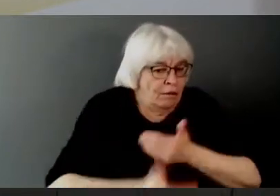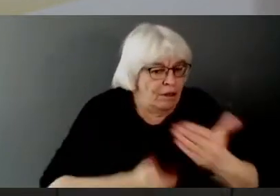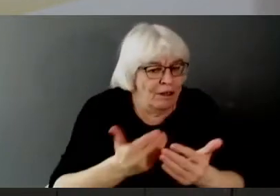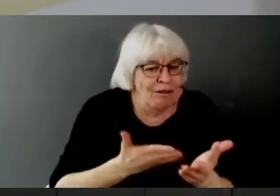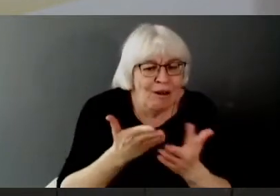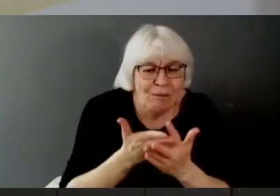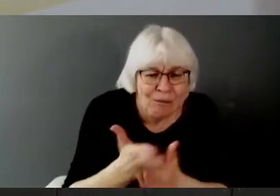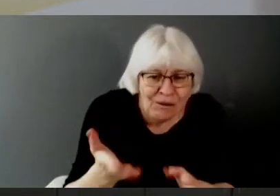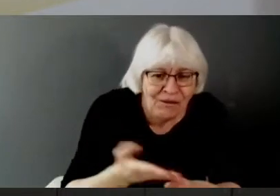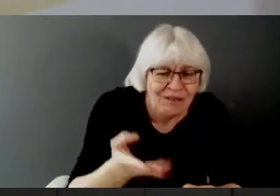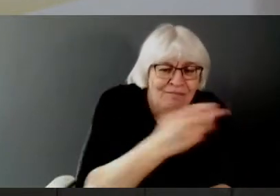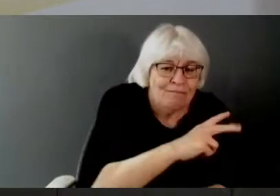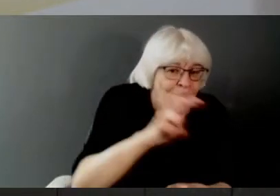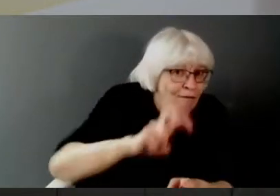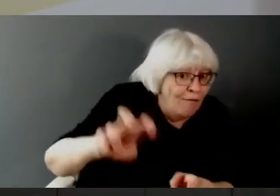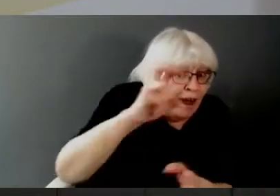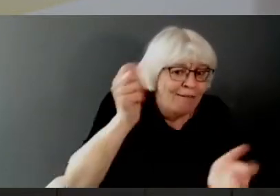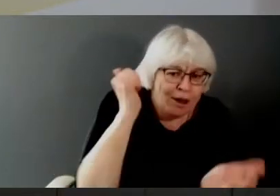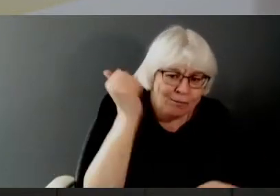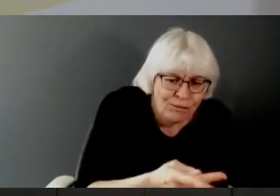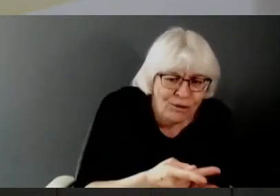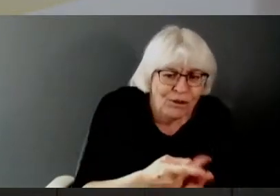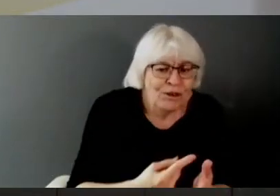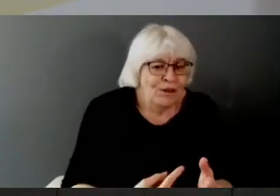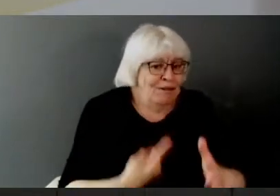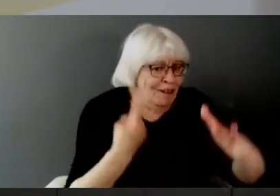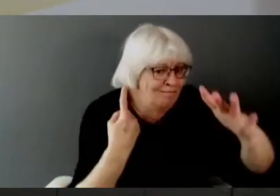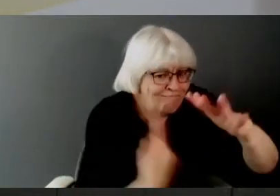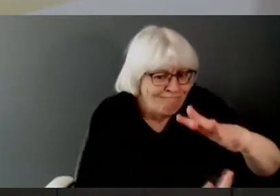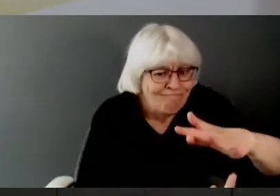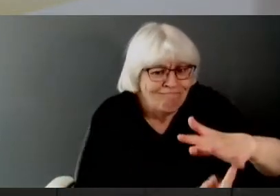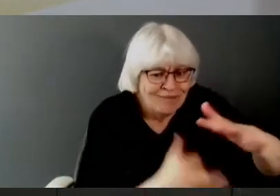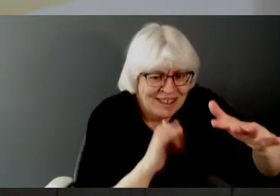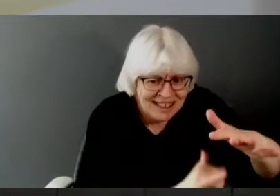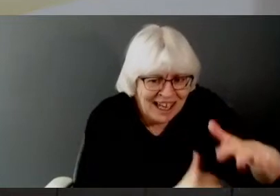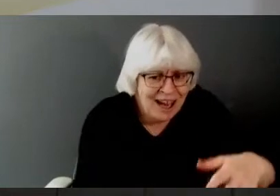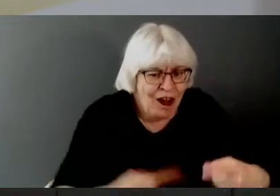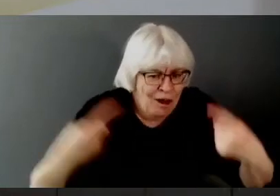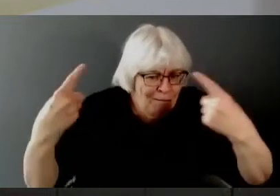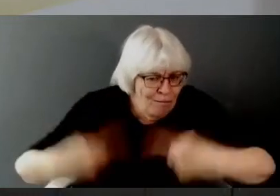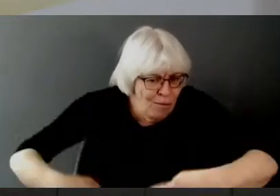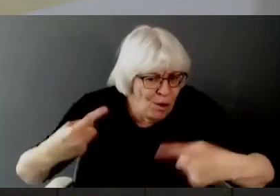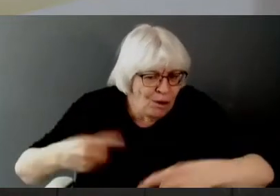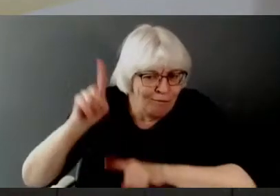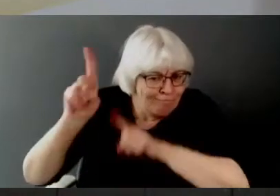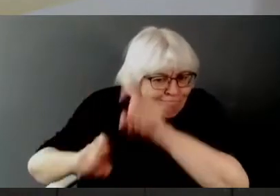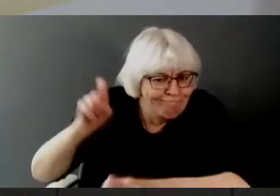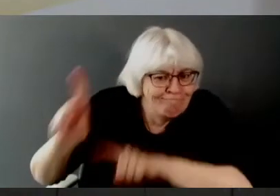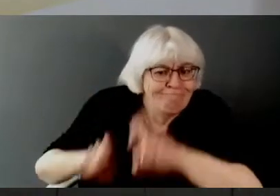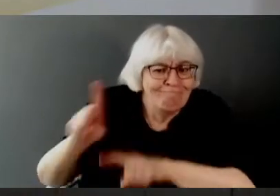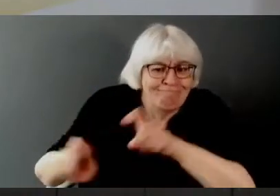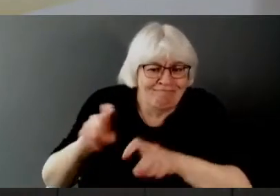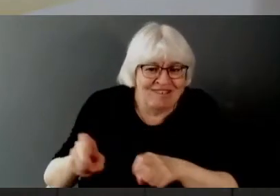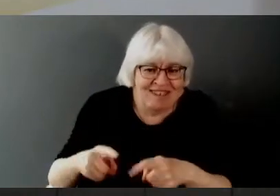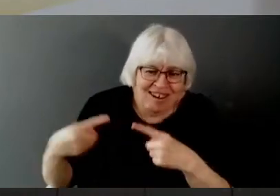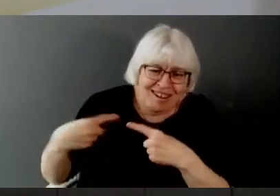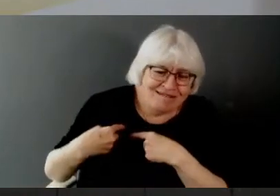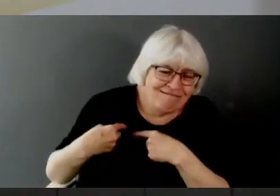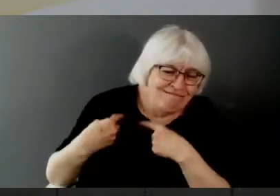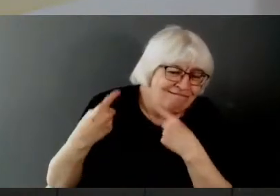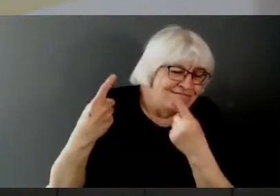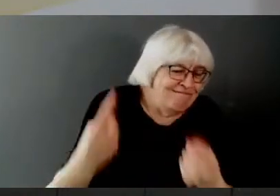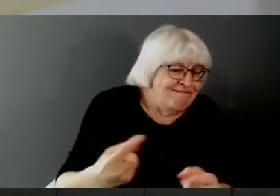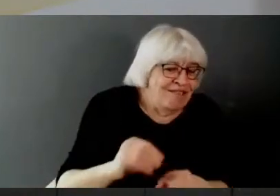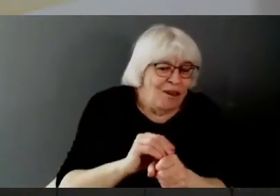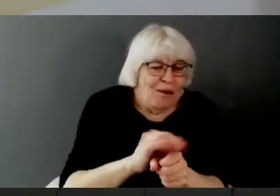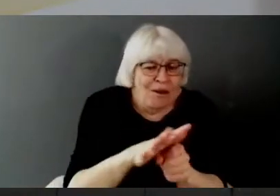date, thanks to the support and resilience of Islanders, we have been able to meet all the challenges presented by COVID-19. And our health system